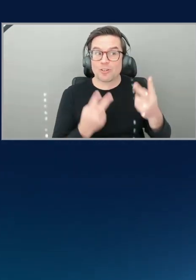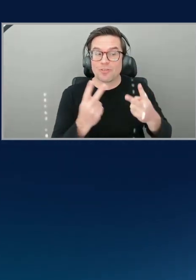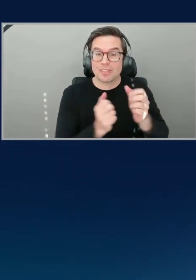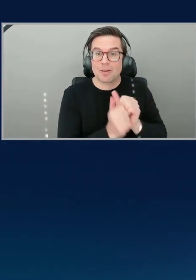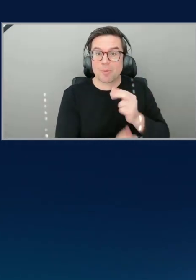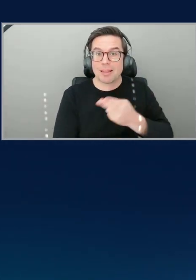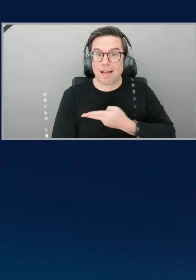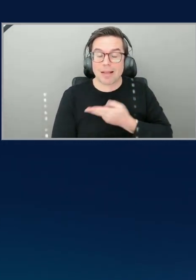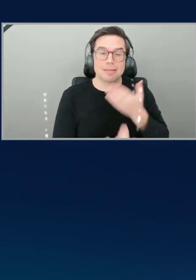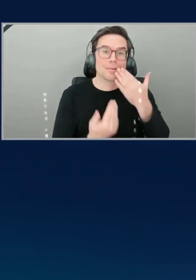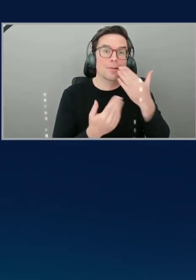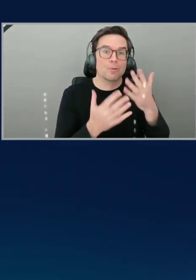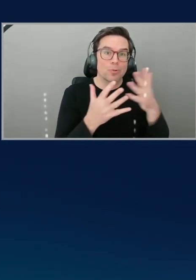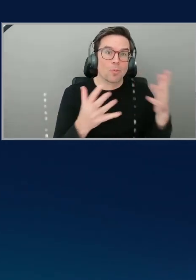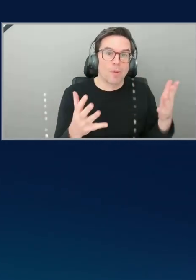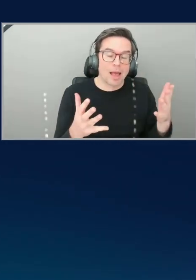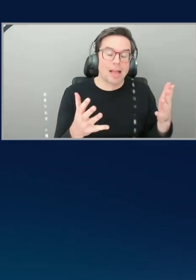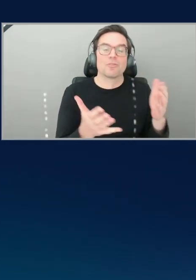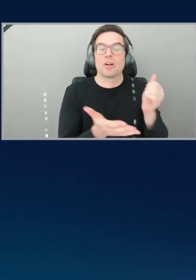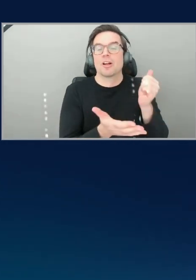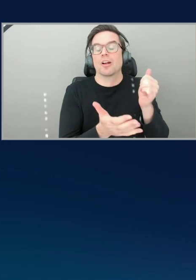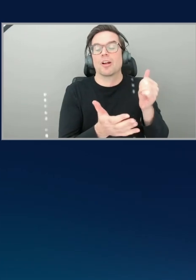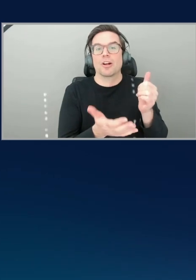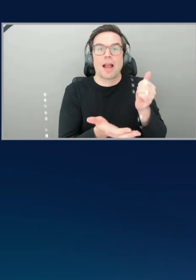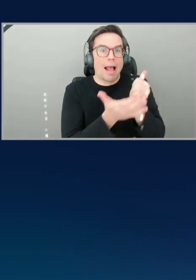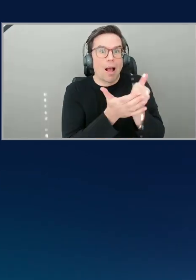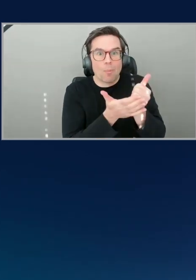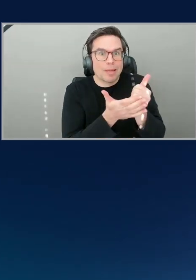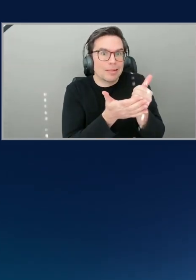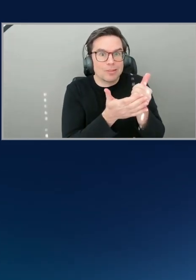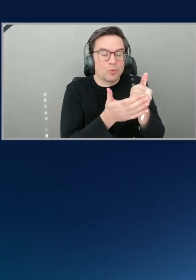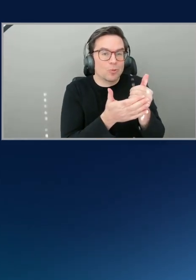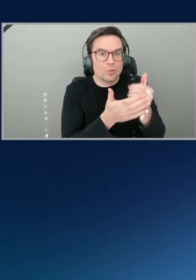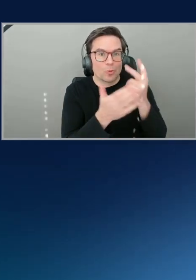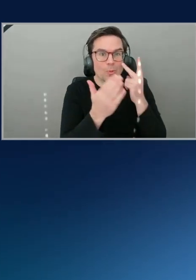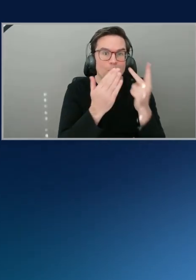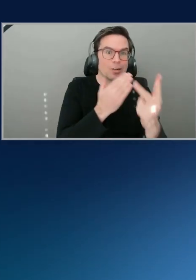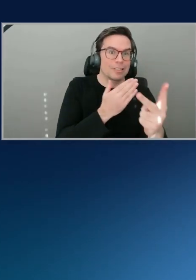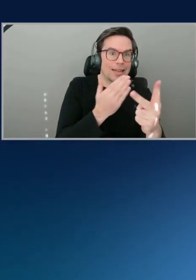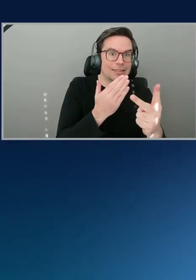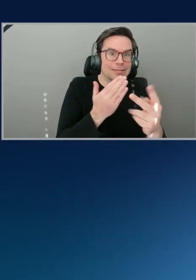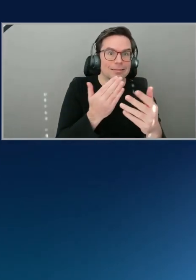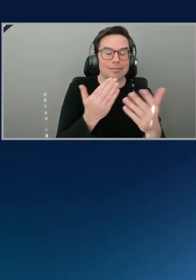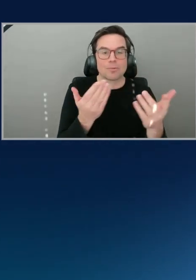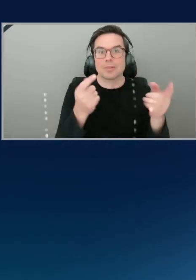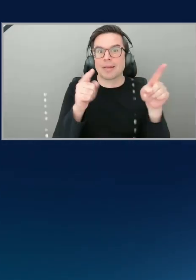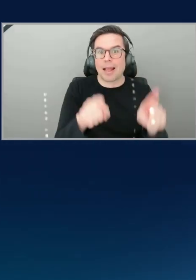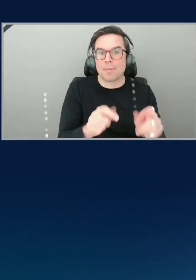giving us a glimpse into the crystal ball that Redmonk has on the future of software development.